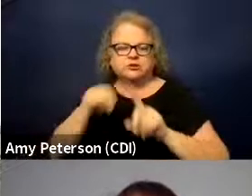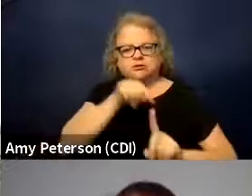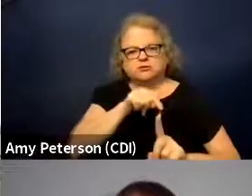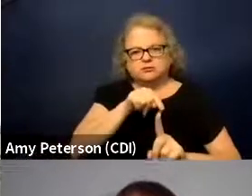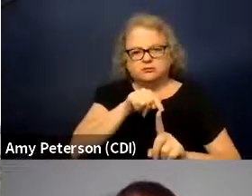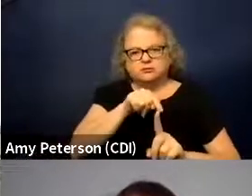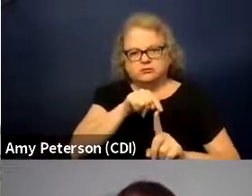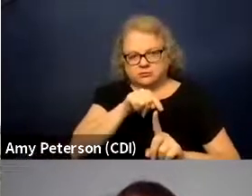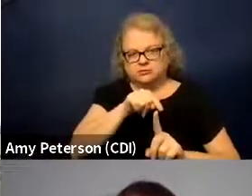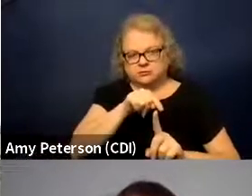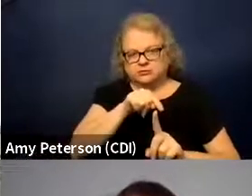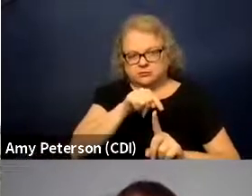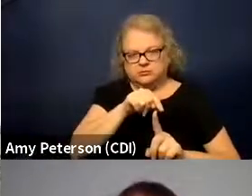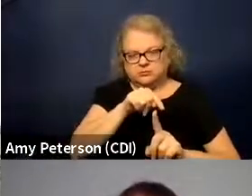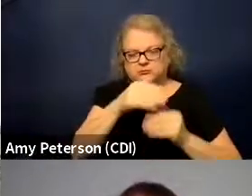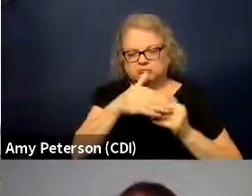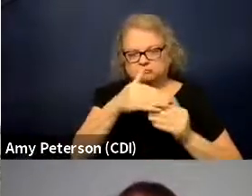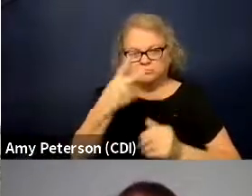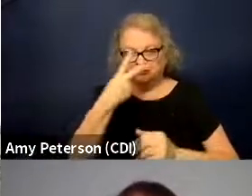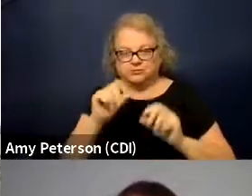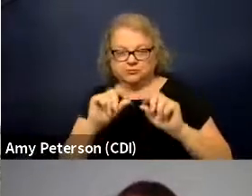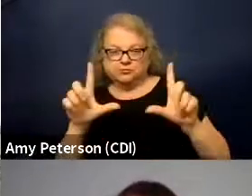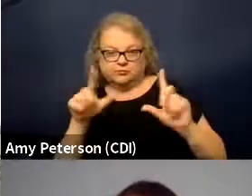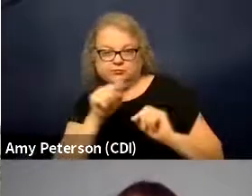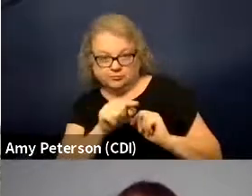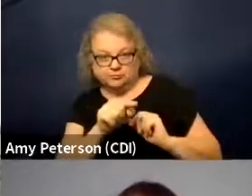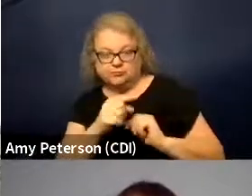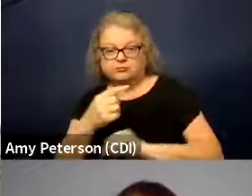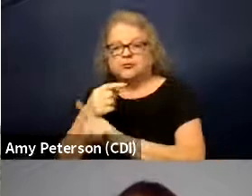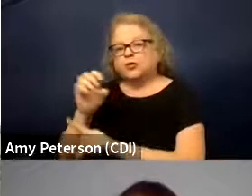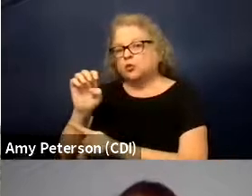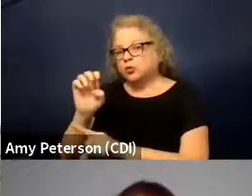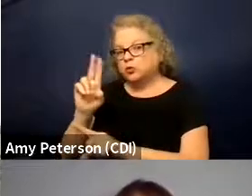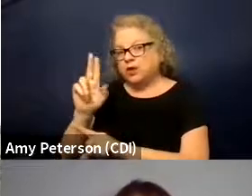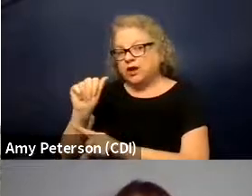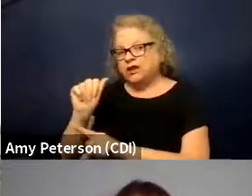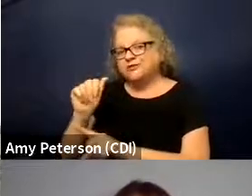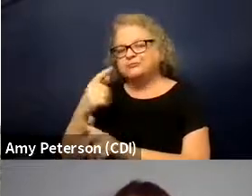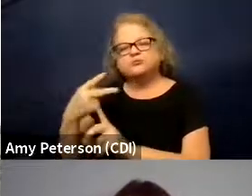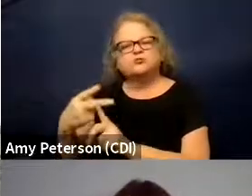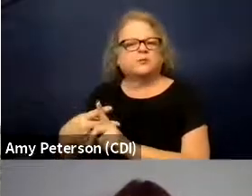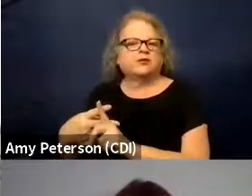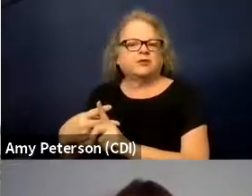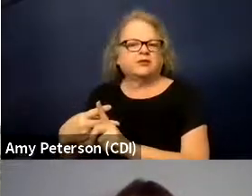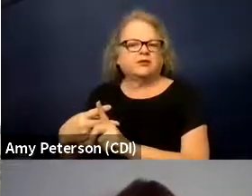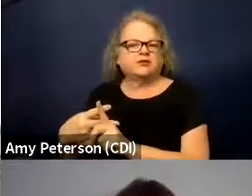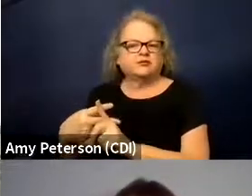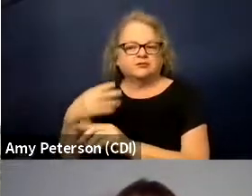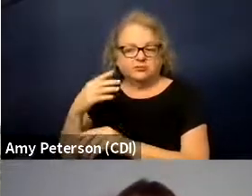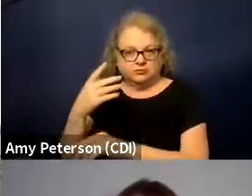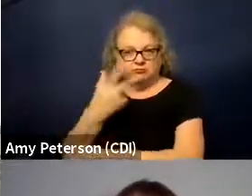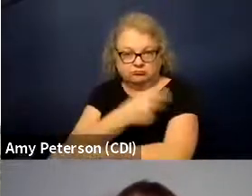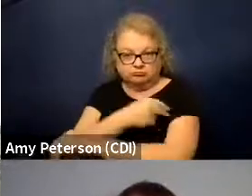For an EUA, you need a minimum of 2 months of safety follow-up. That